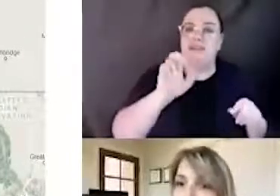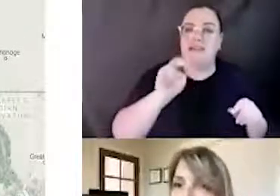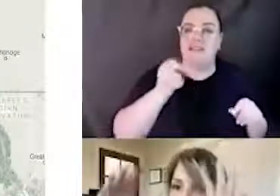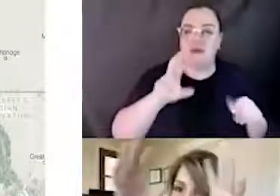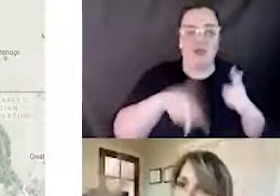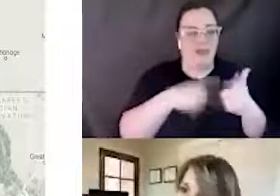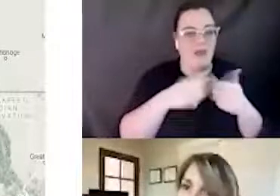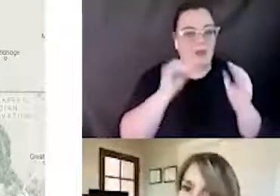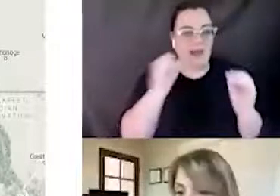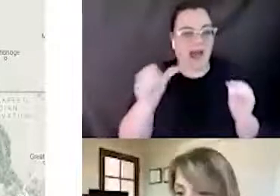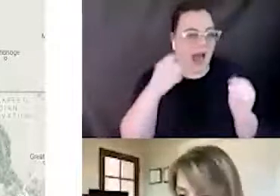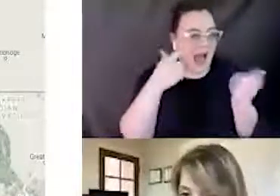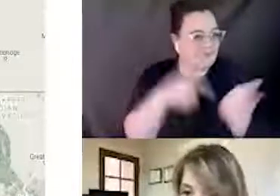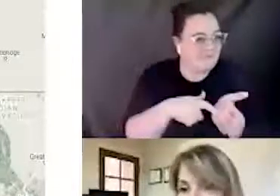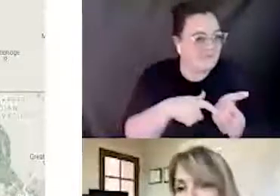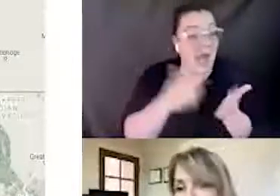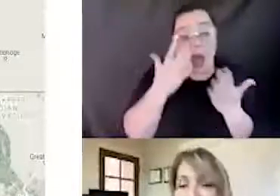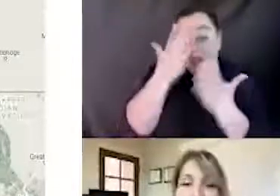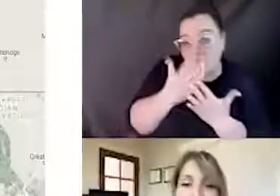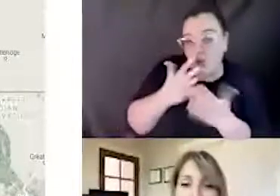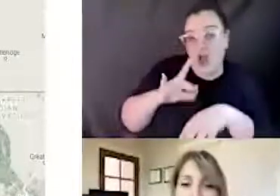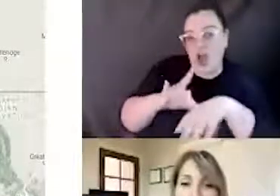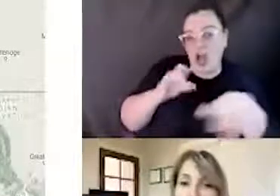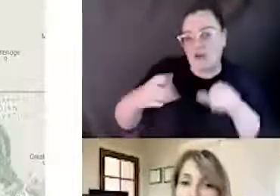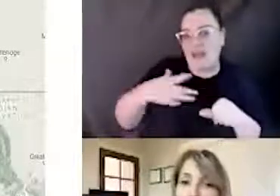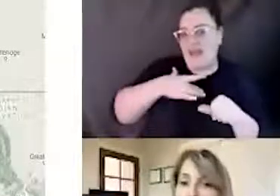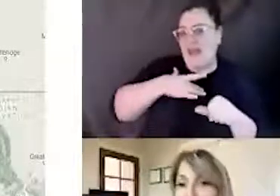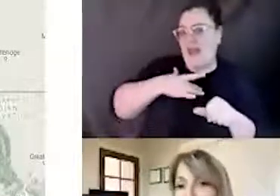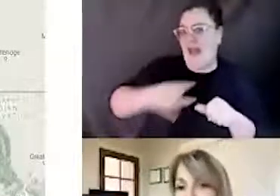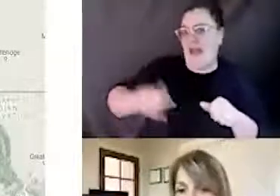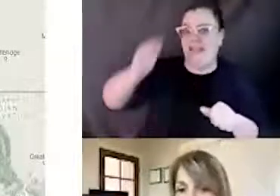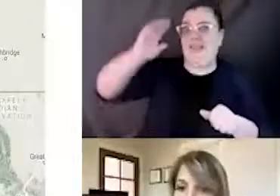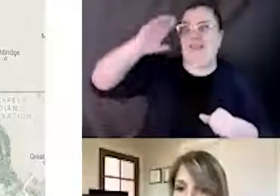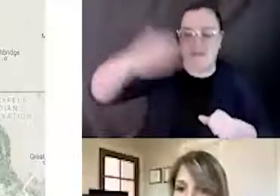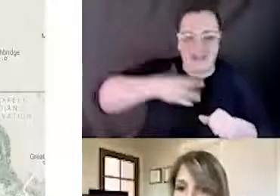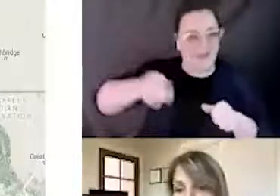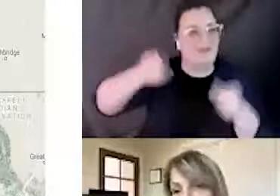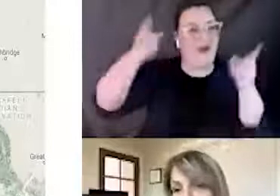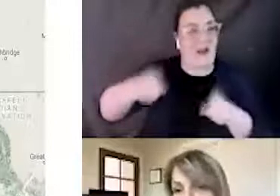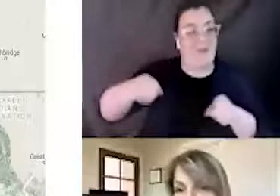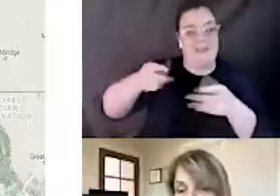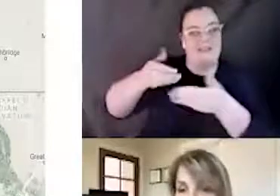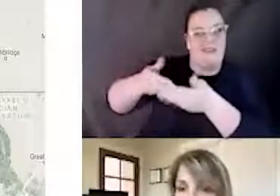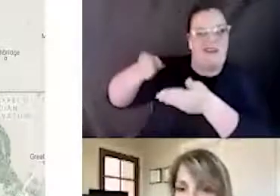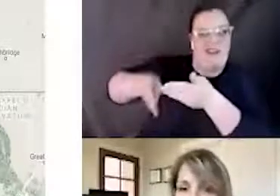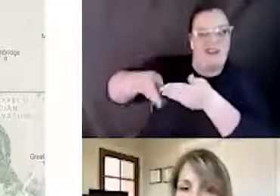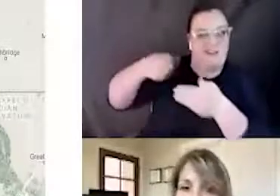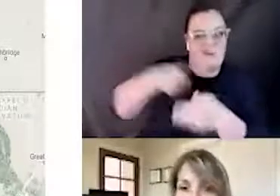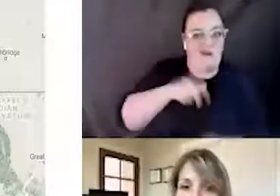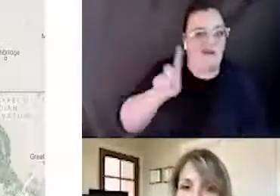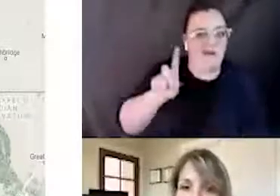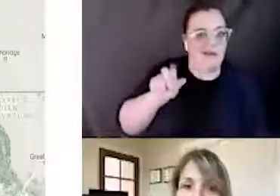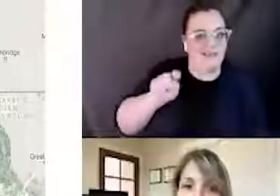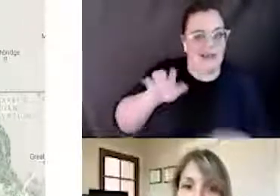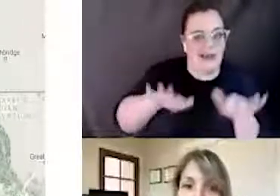for occurring like right at the edges of our network. So some of the most problematic areas that we have are in these circles here, and these are right at the edges of